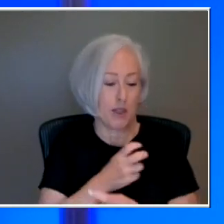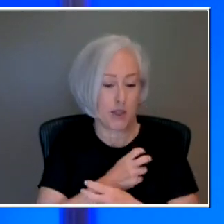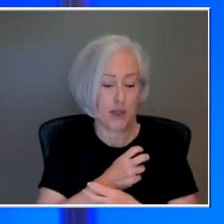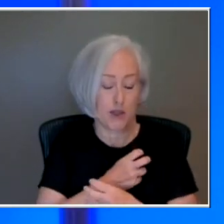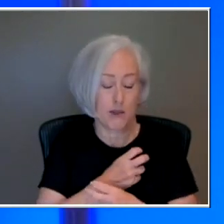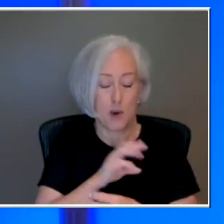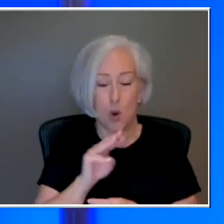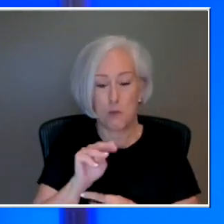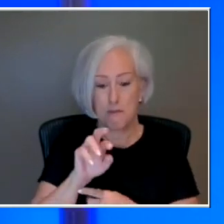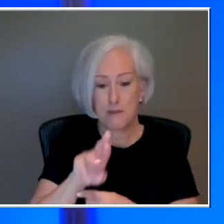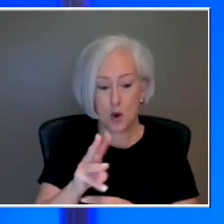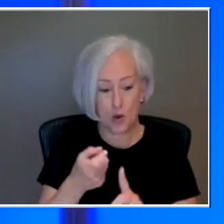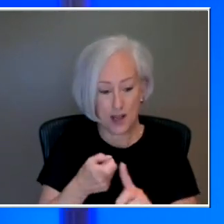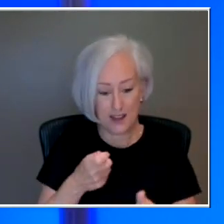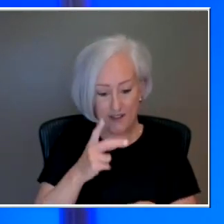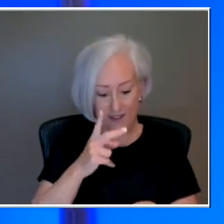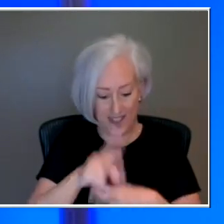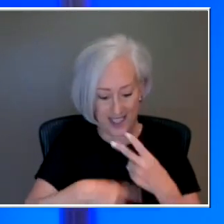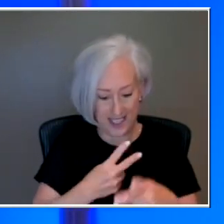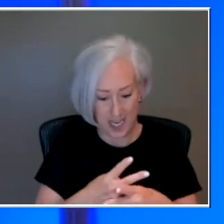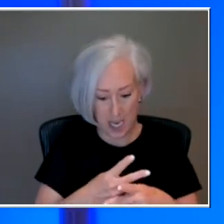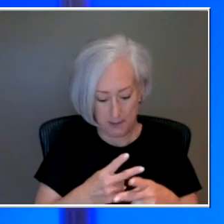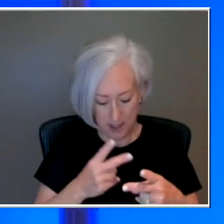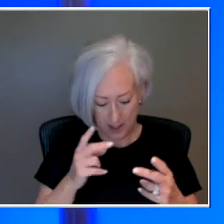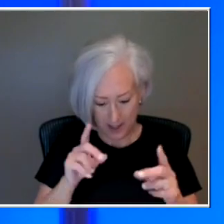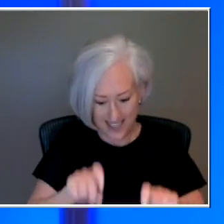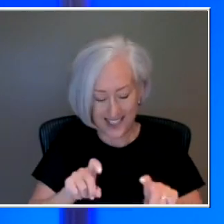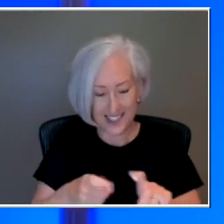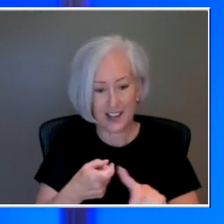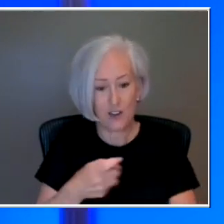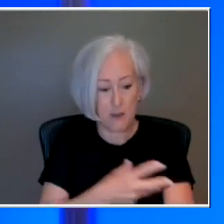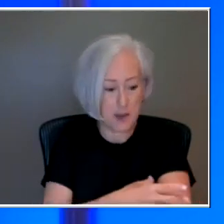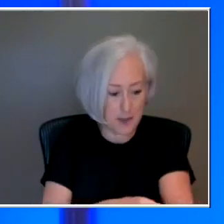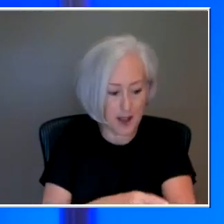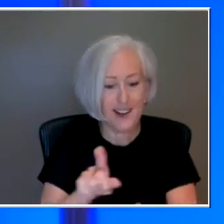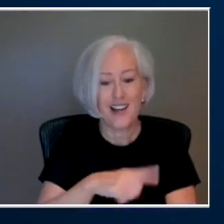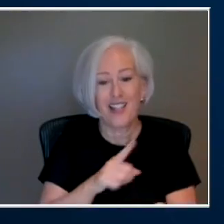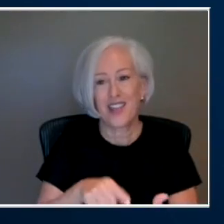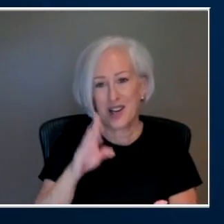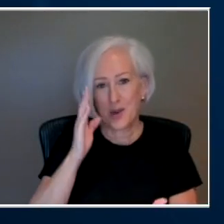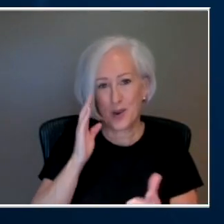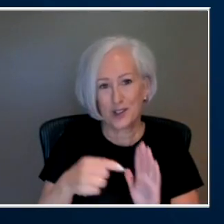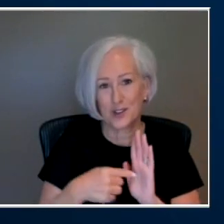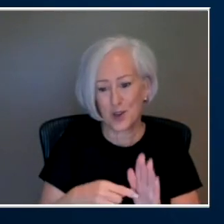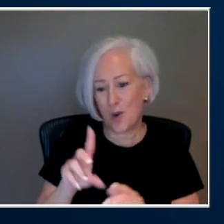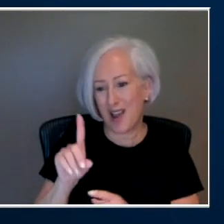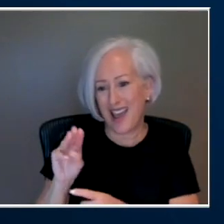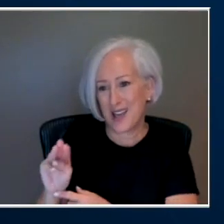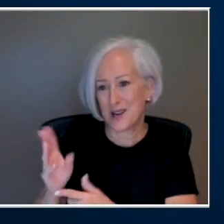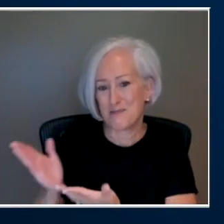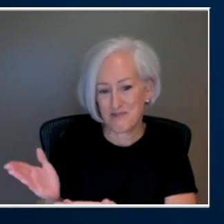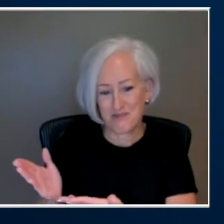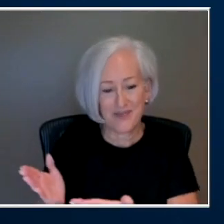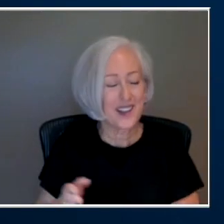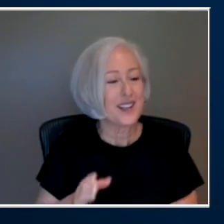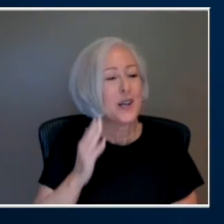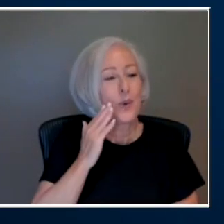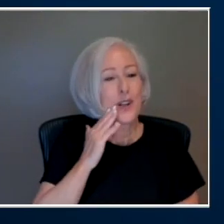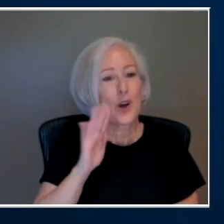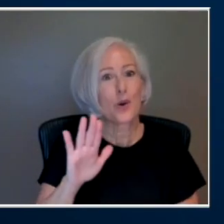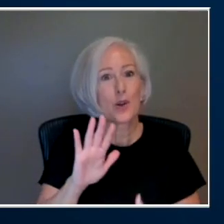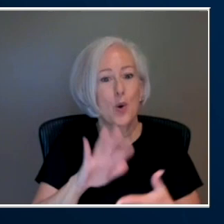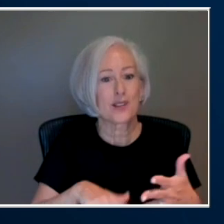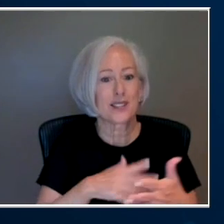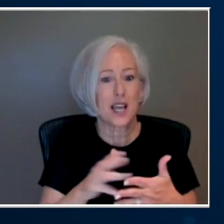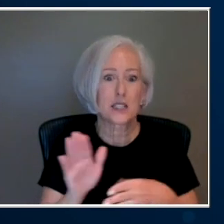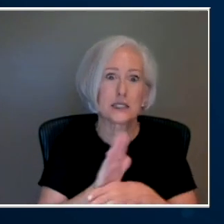done from the blood, then it'll come up showing it's Adam who's there. Yeah. Oh my goodness. Well, Dr. Abyankar, we know your schedule is super busy.